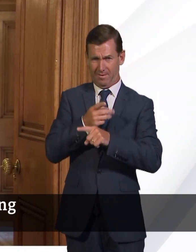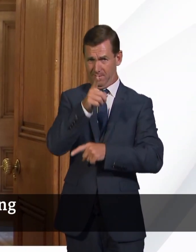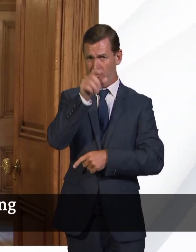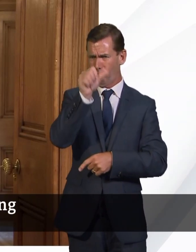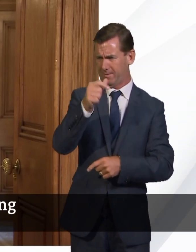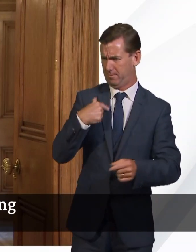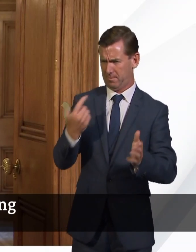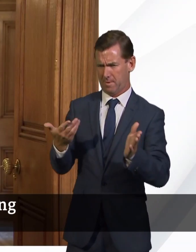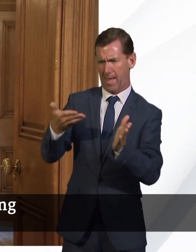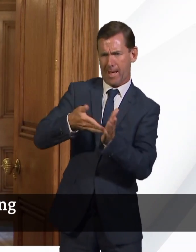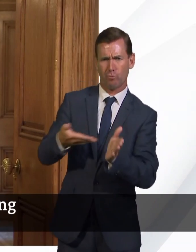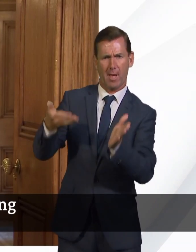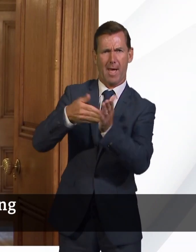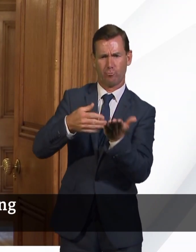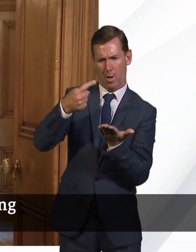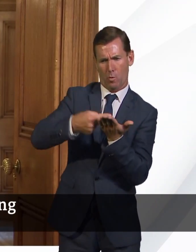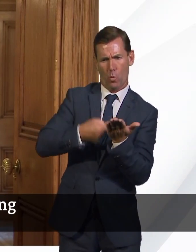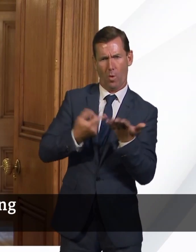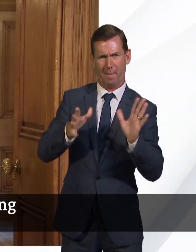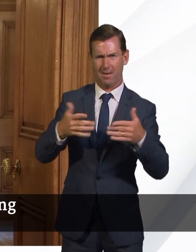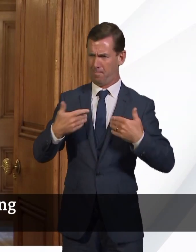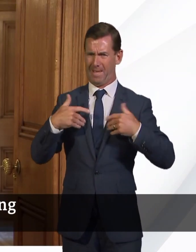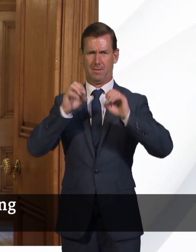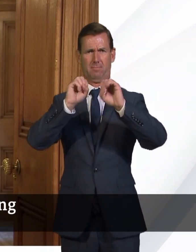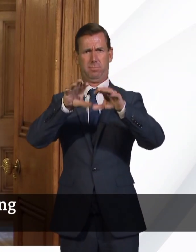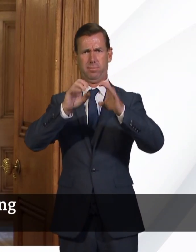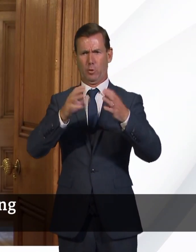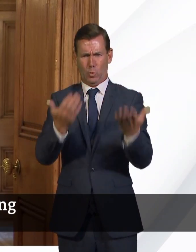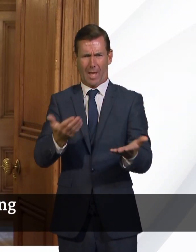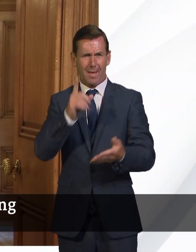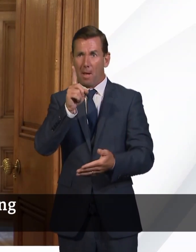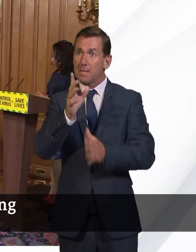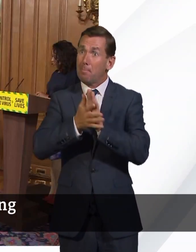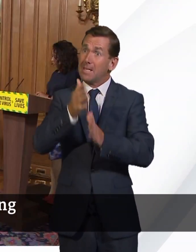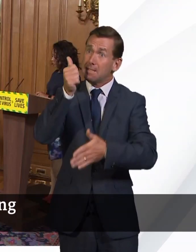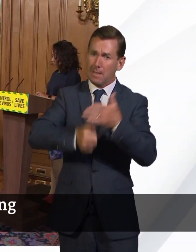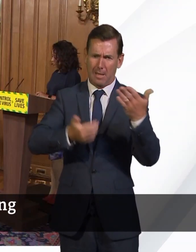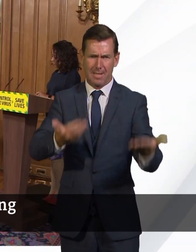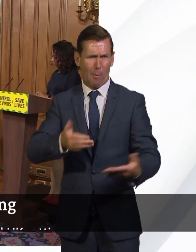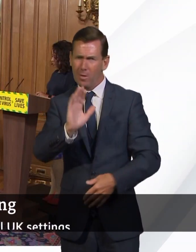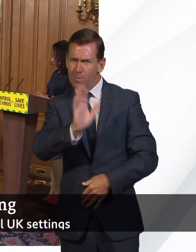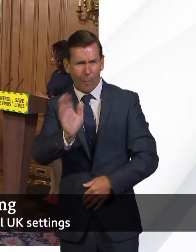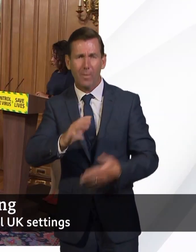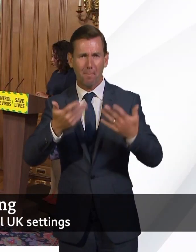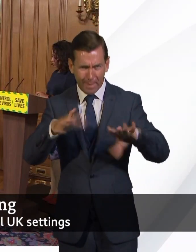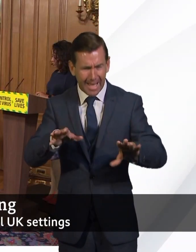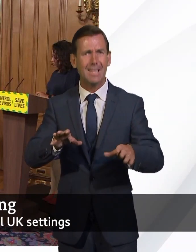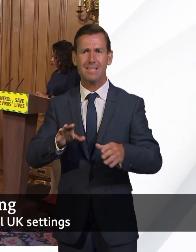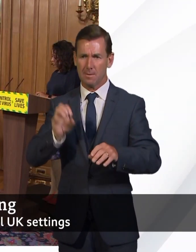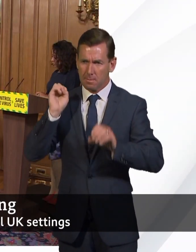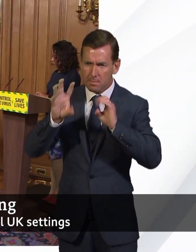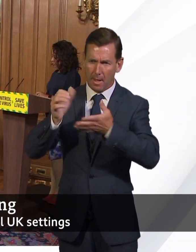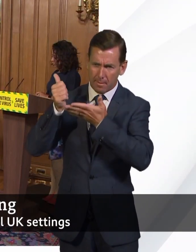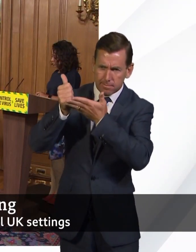added further measures. I've set them all out today. They've in fact been put in place over the period of